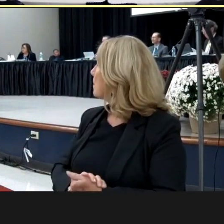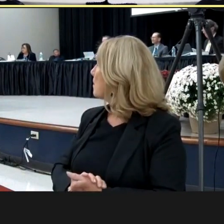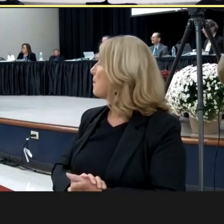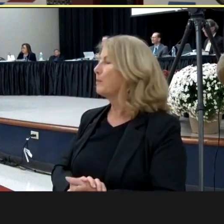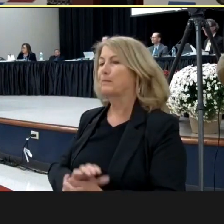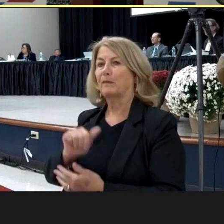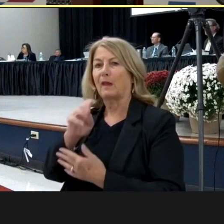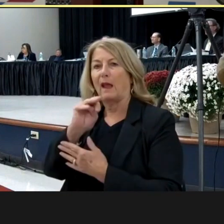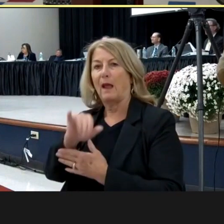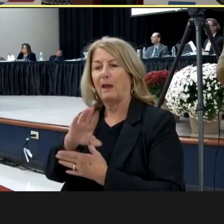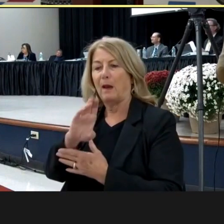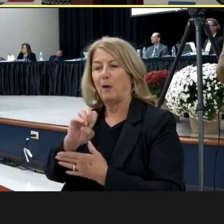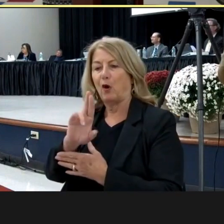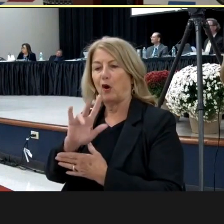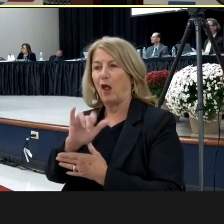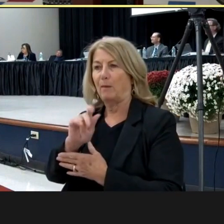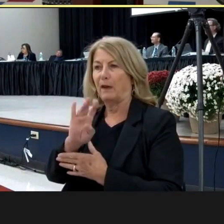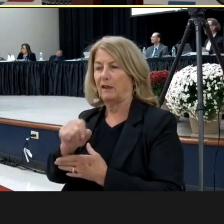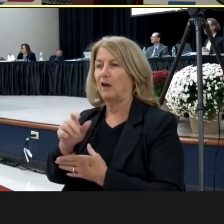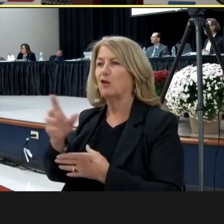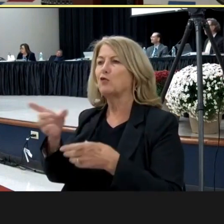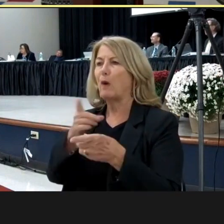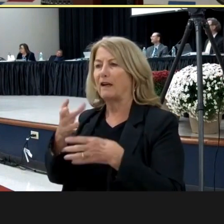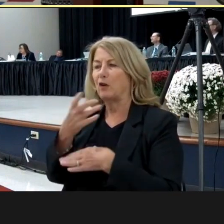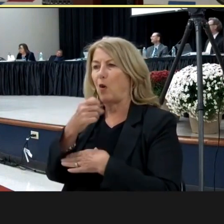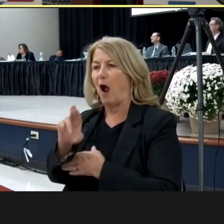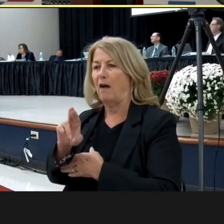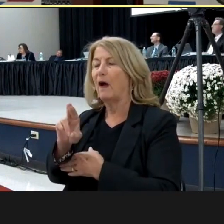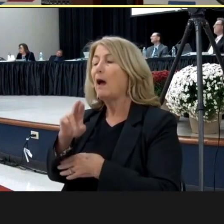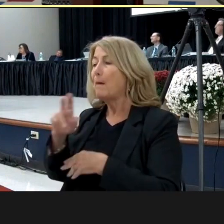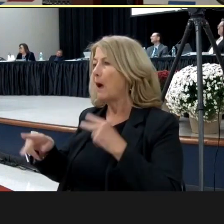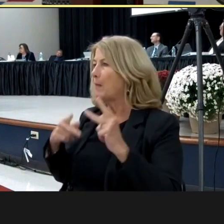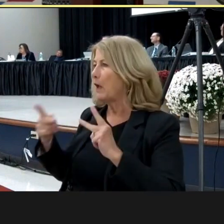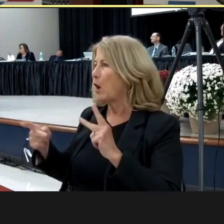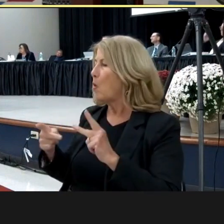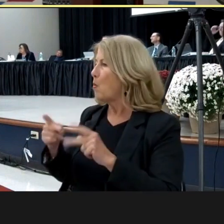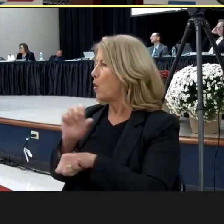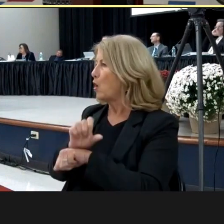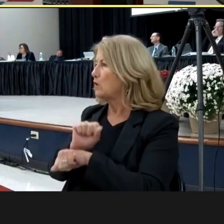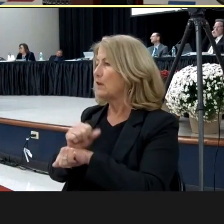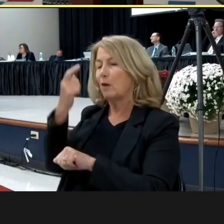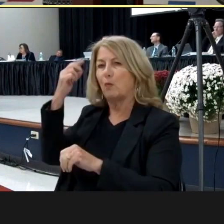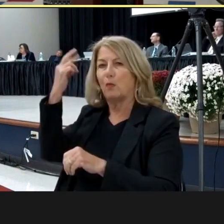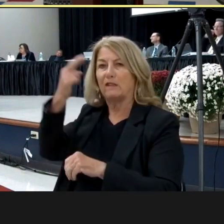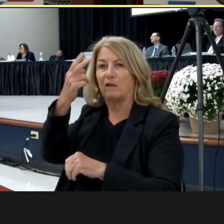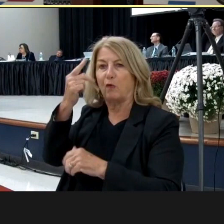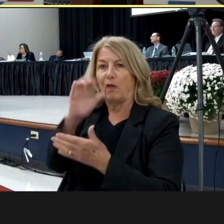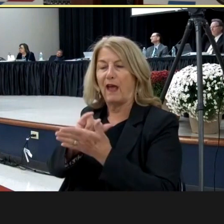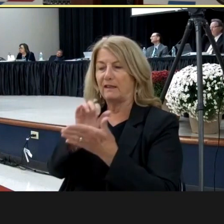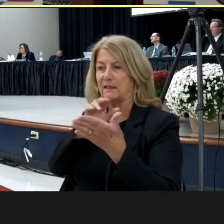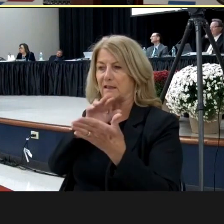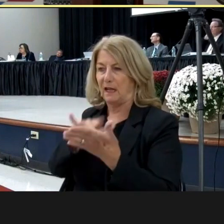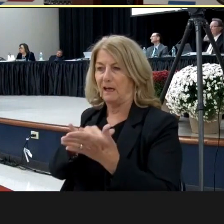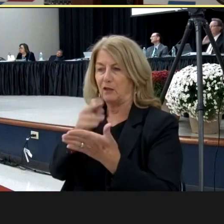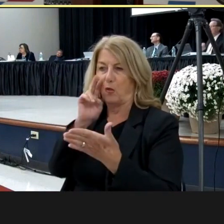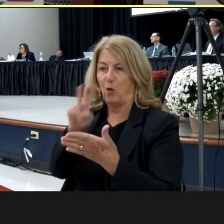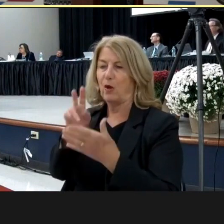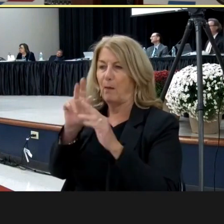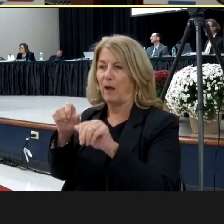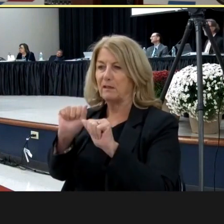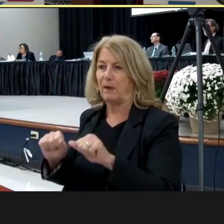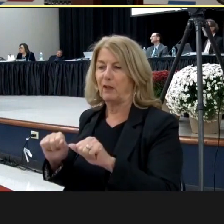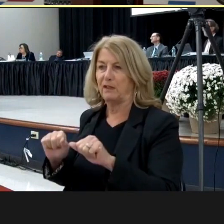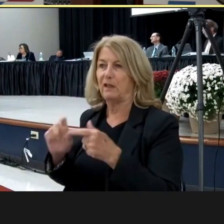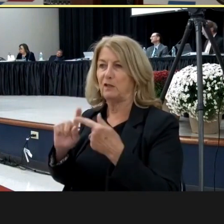Amy Berlarley Highland, Director of Public Works. The purpose of that study is to look at possibilities for mitigating flooding